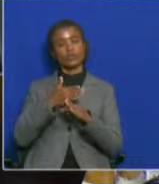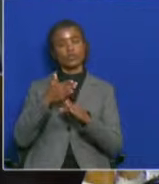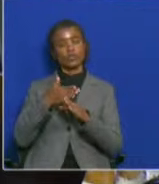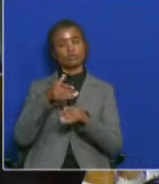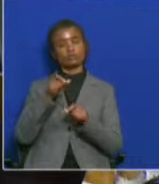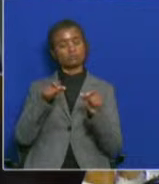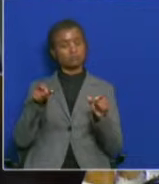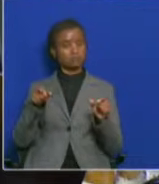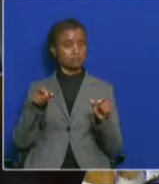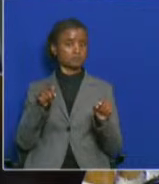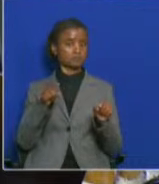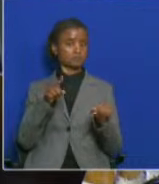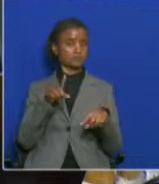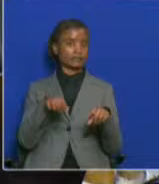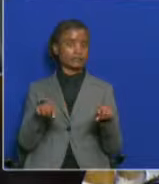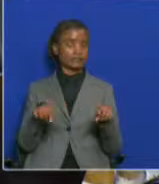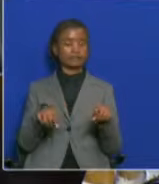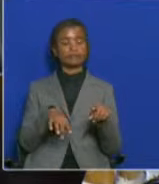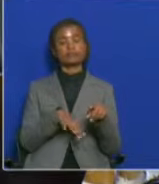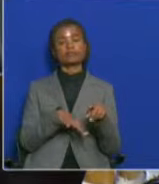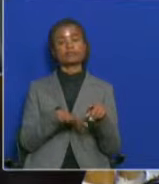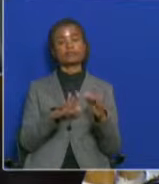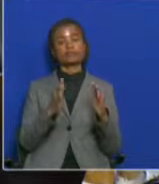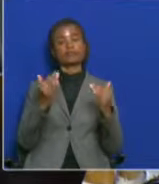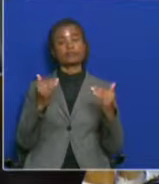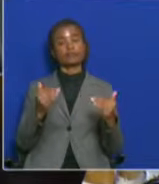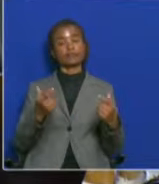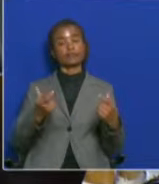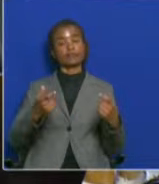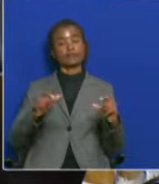If we scroll down to paragraph 8,